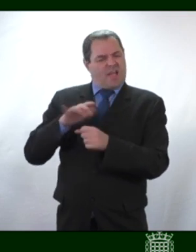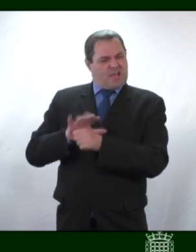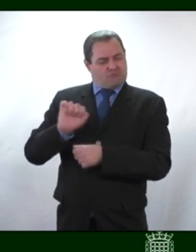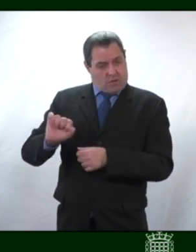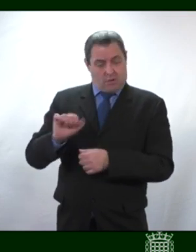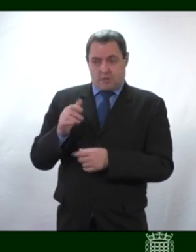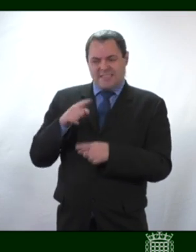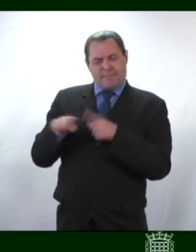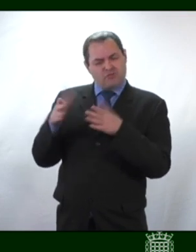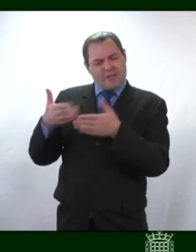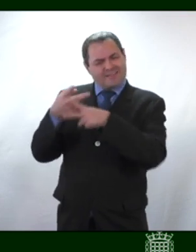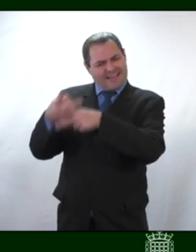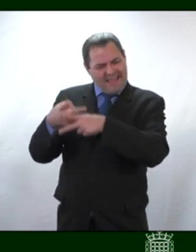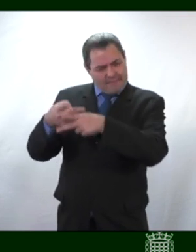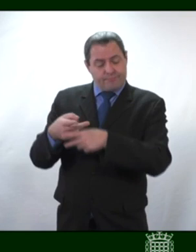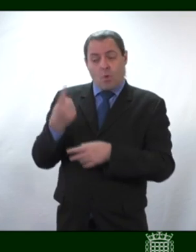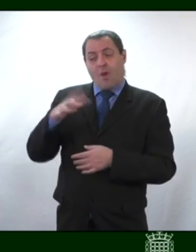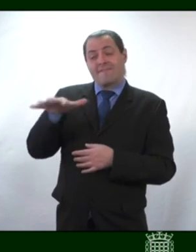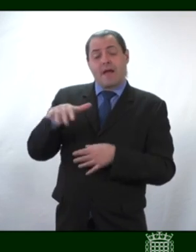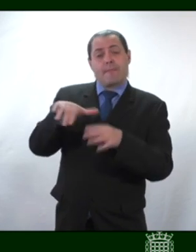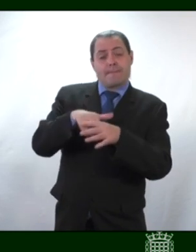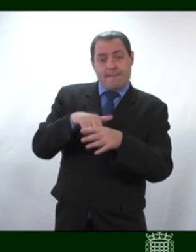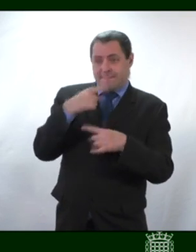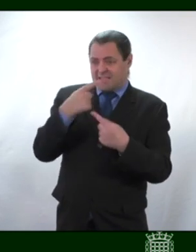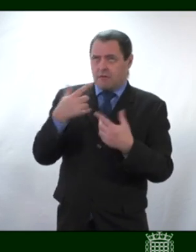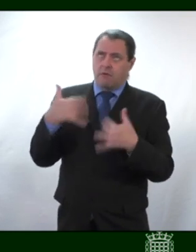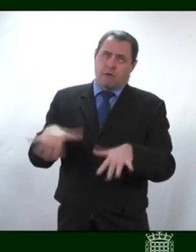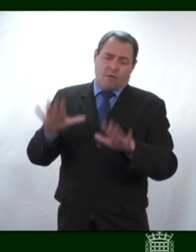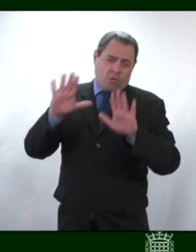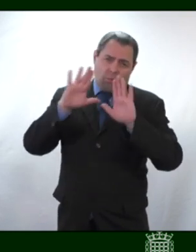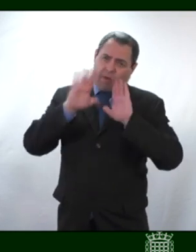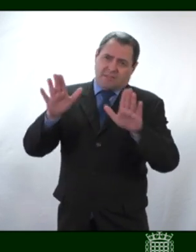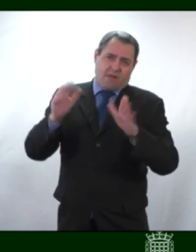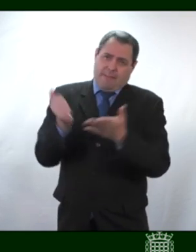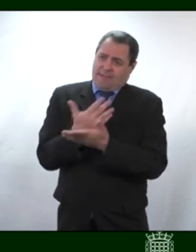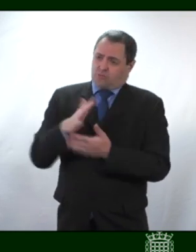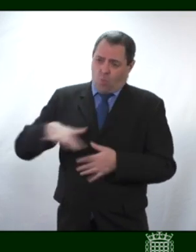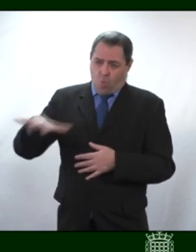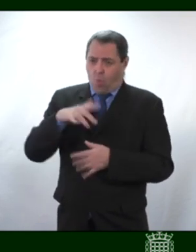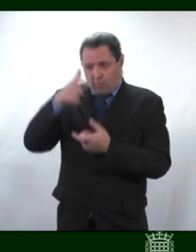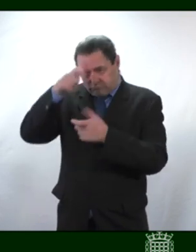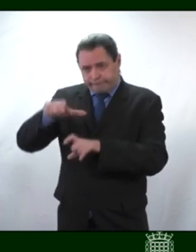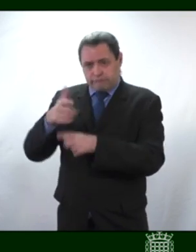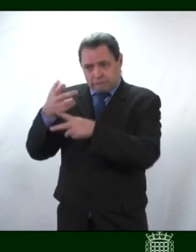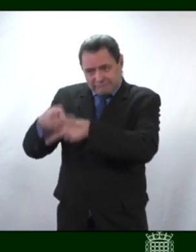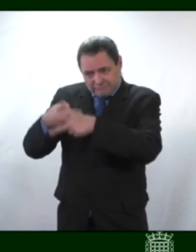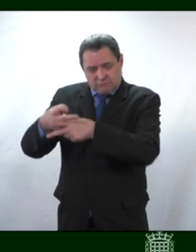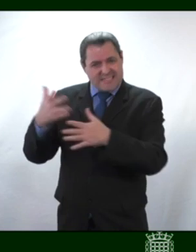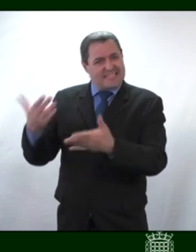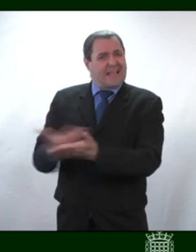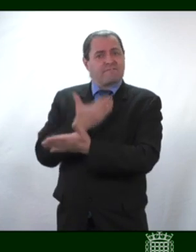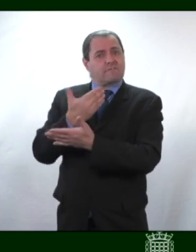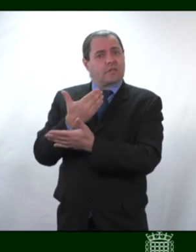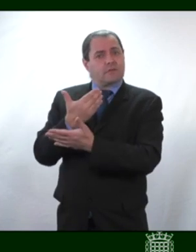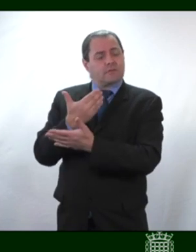residents and has, according to one relative, worked wonders in keeping residents safe and secure. However, visits